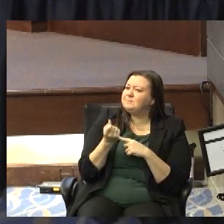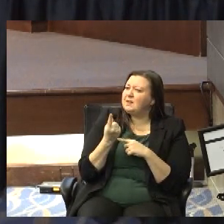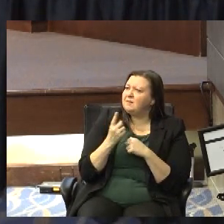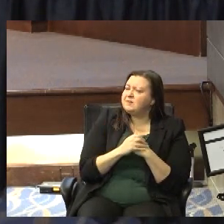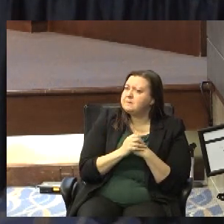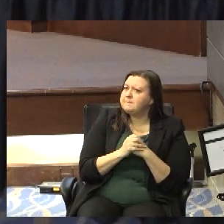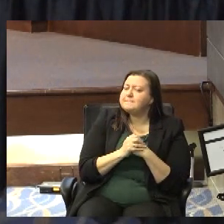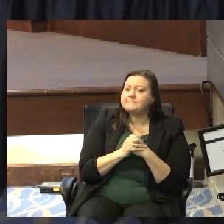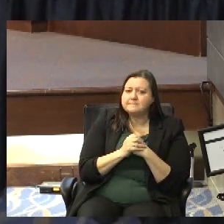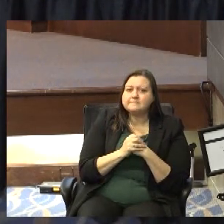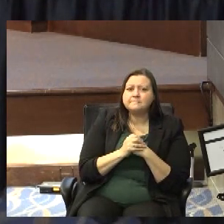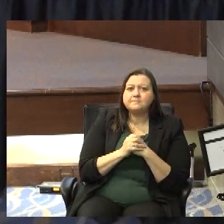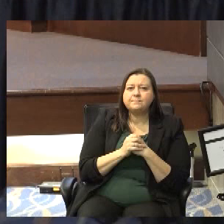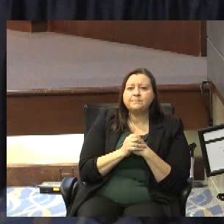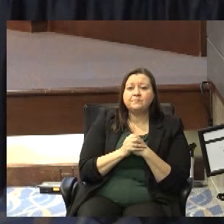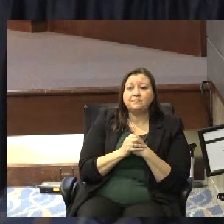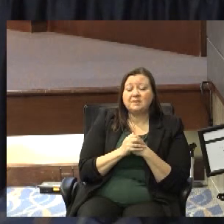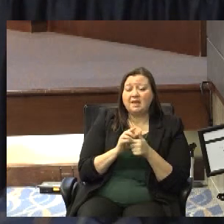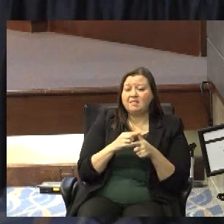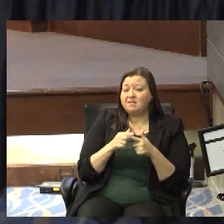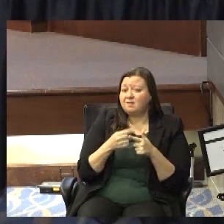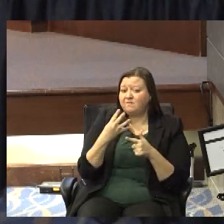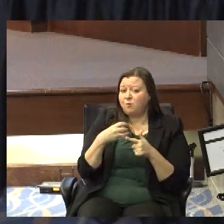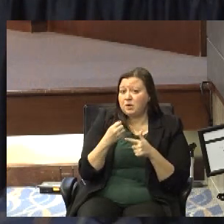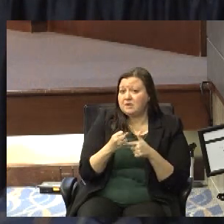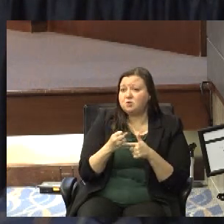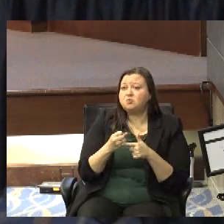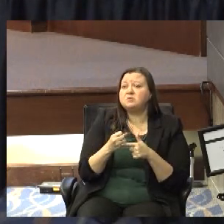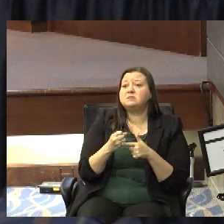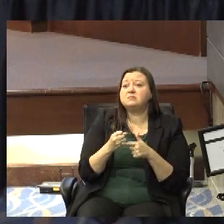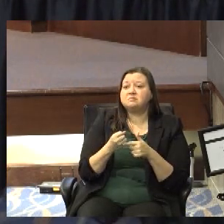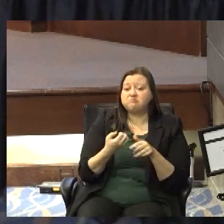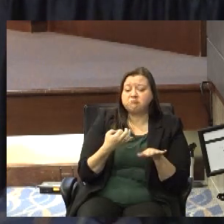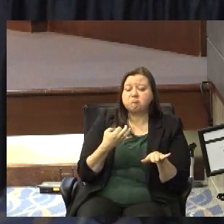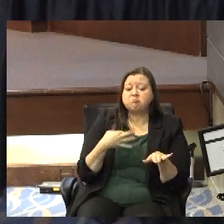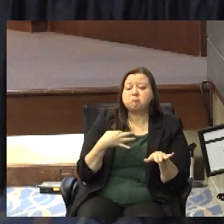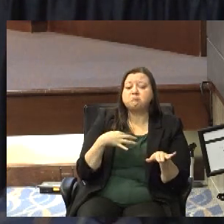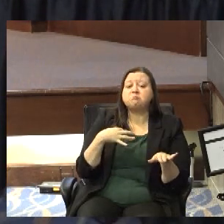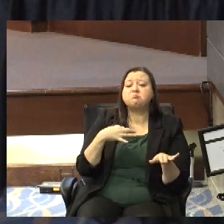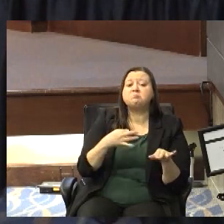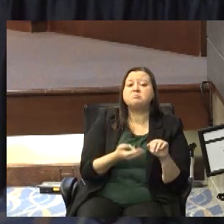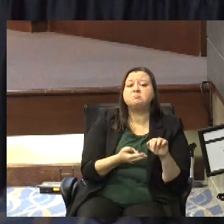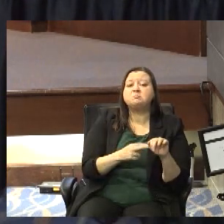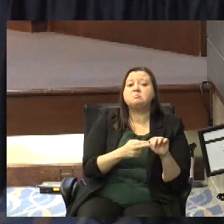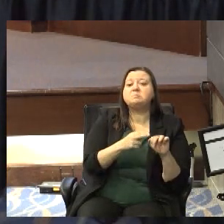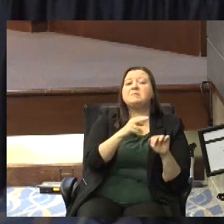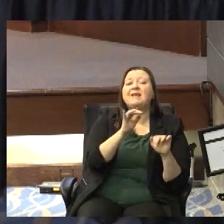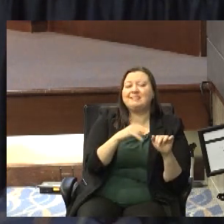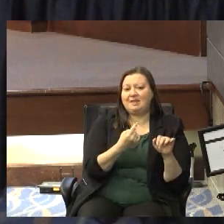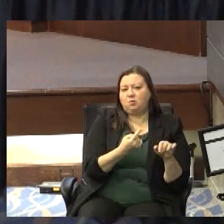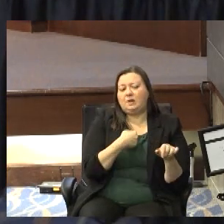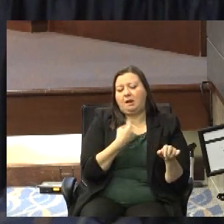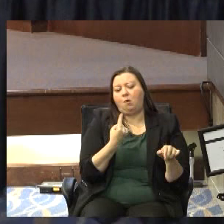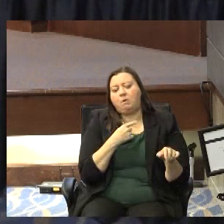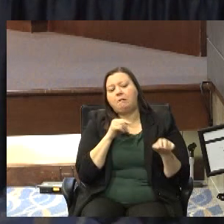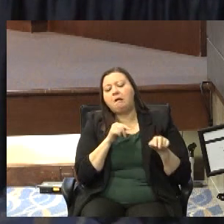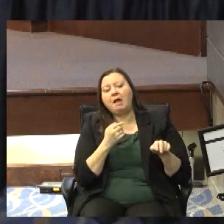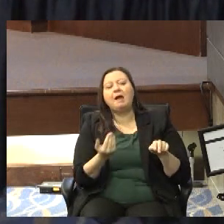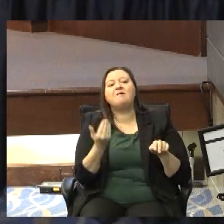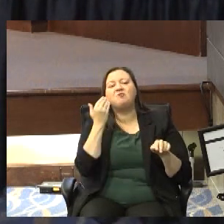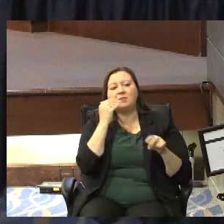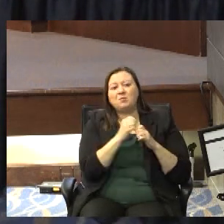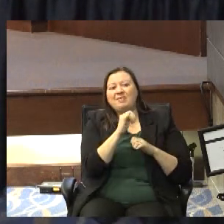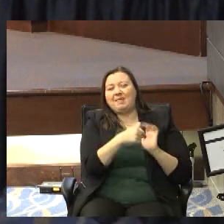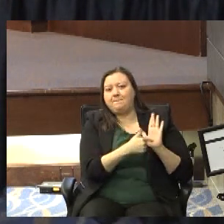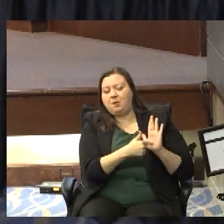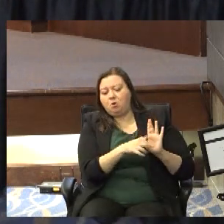2011. And then it took 4 years before there was enough value to do anymore. So that is the one I am most familiar with. That is that model.